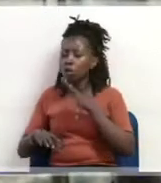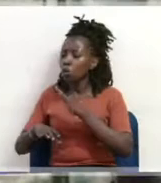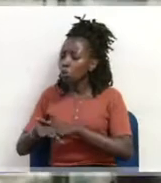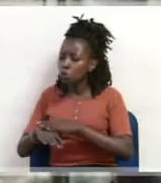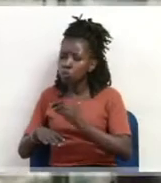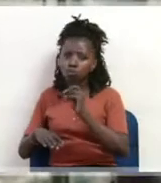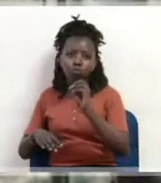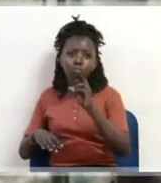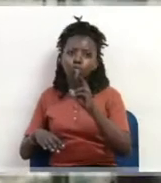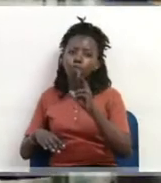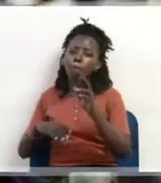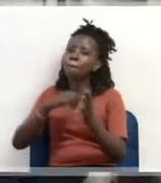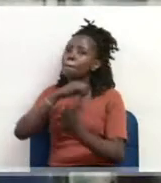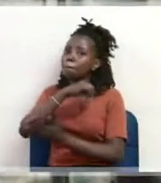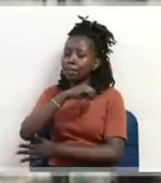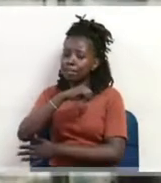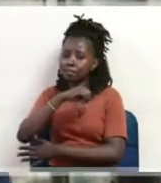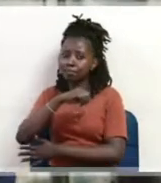bad,